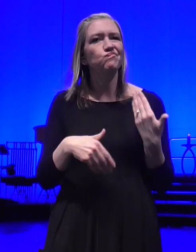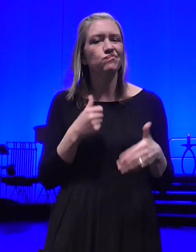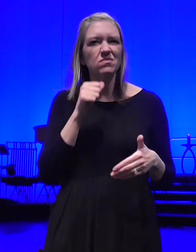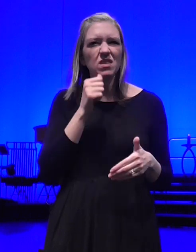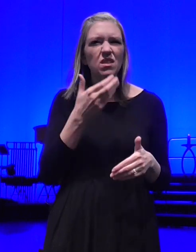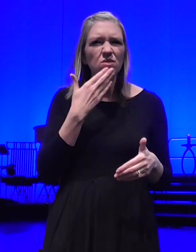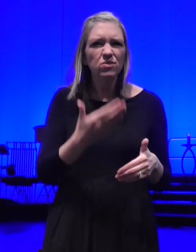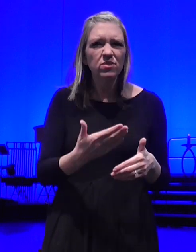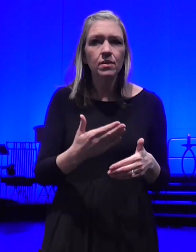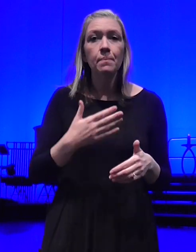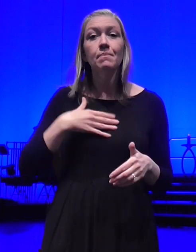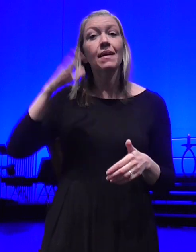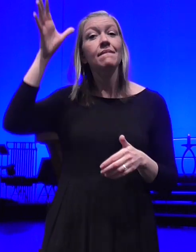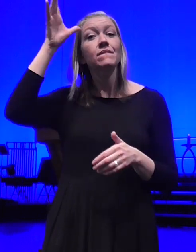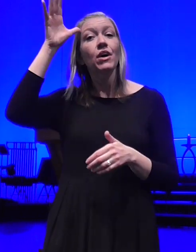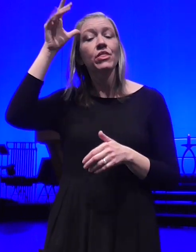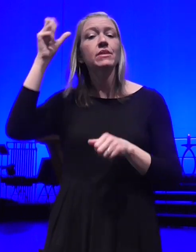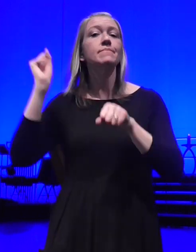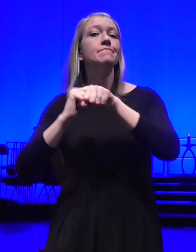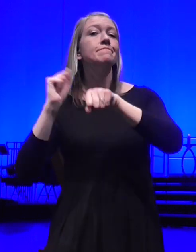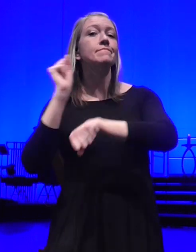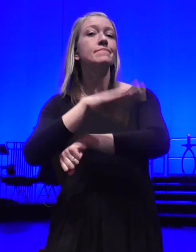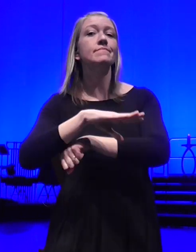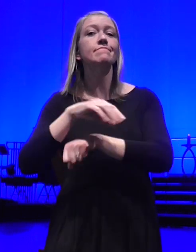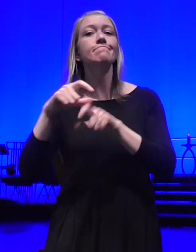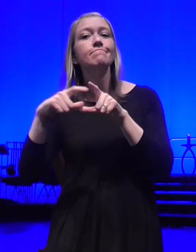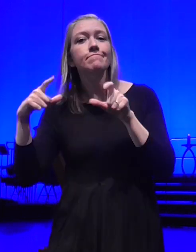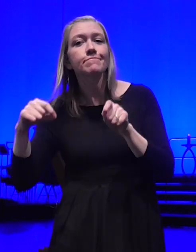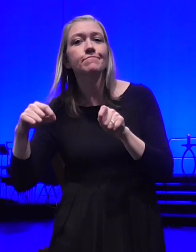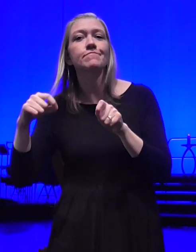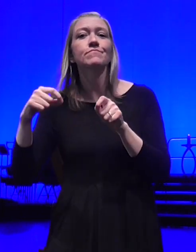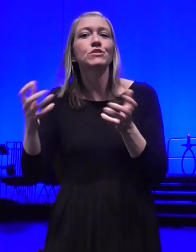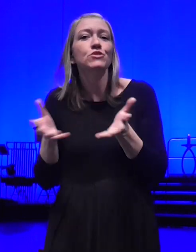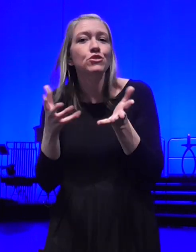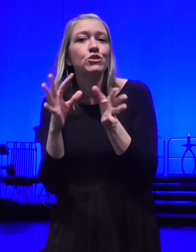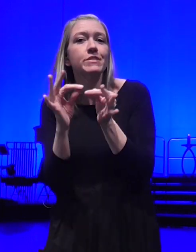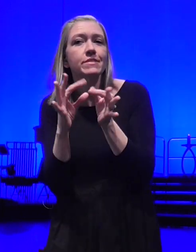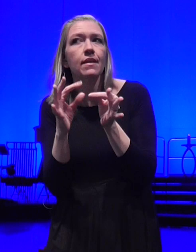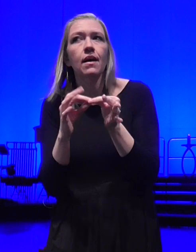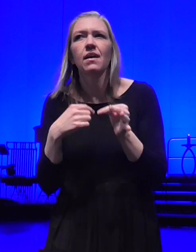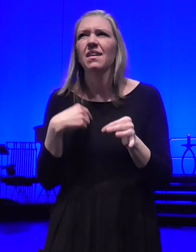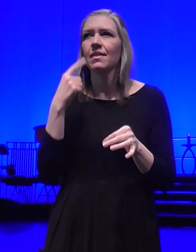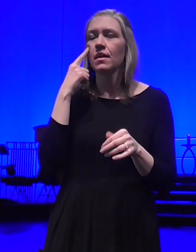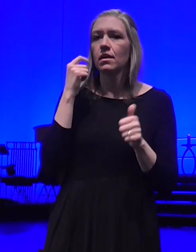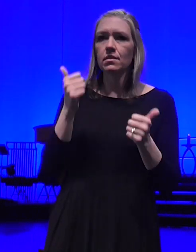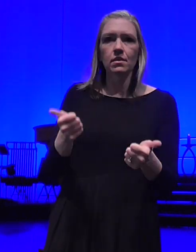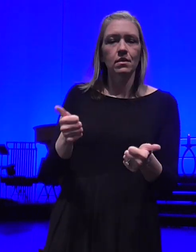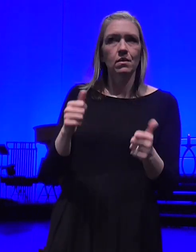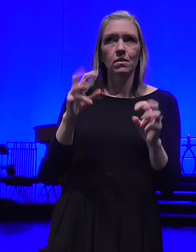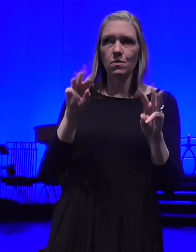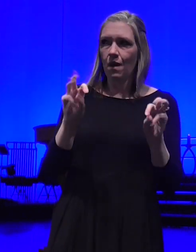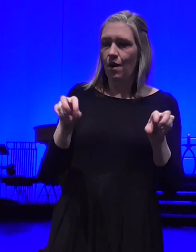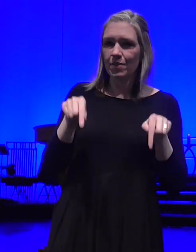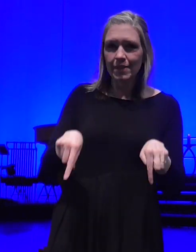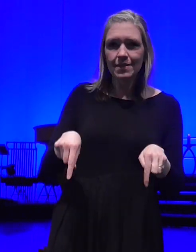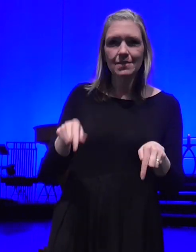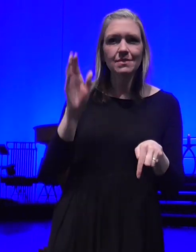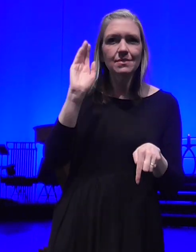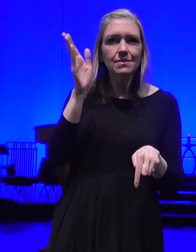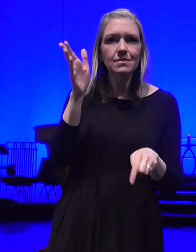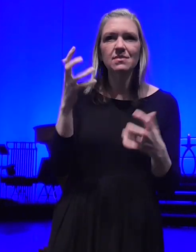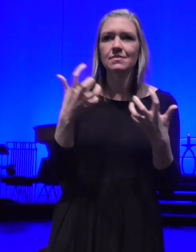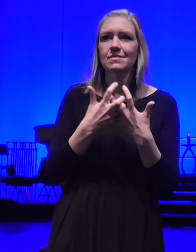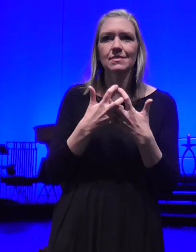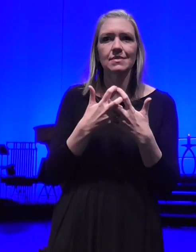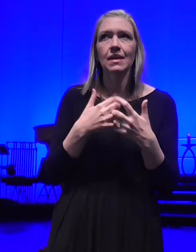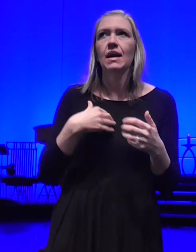me postcards of encouragement. And so I thought, wow, this is the talk I'm supposed to give, because